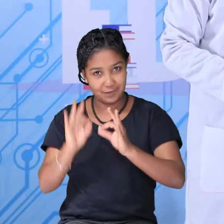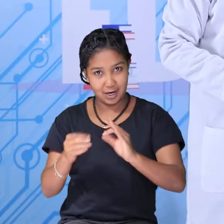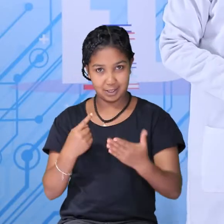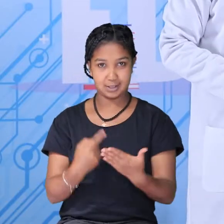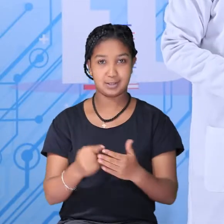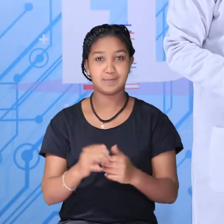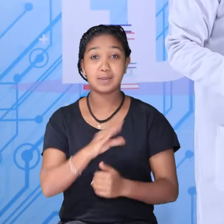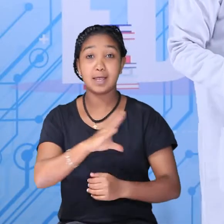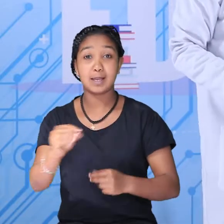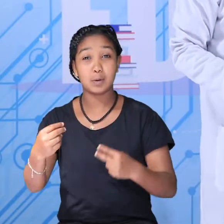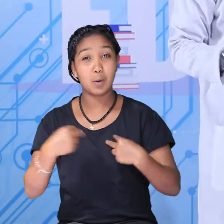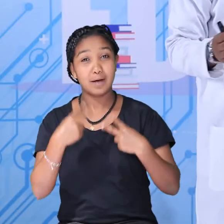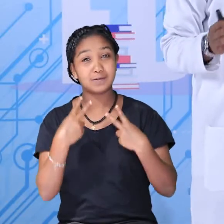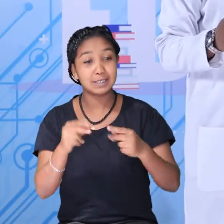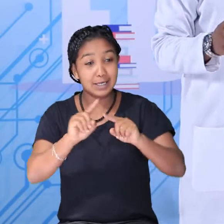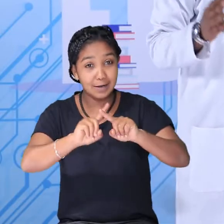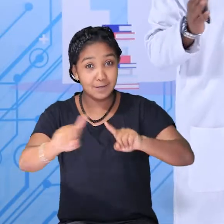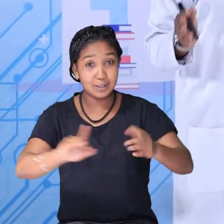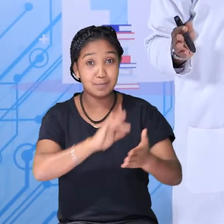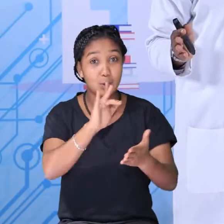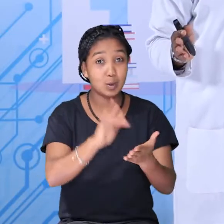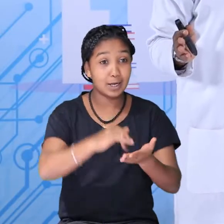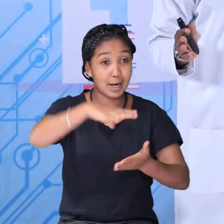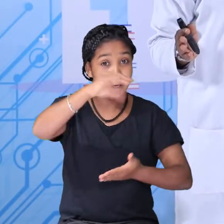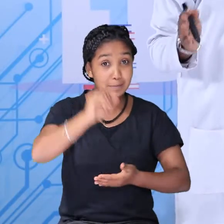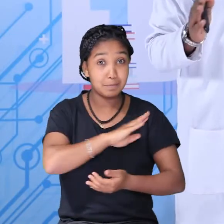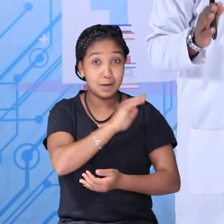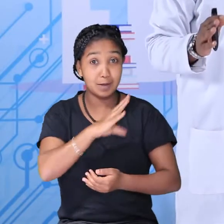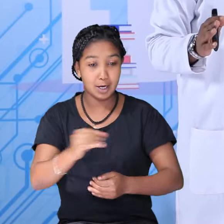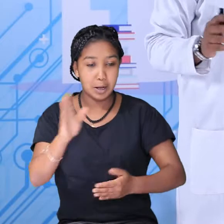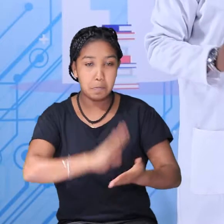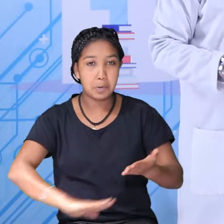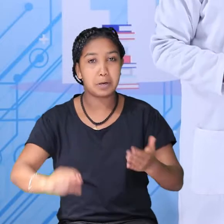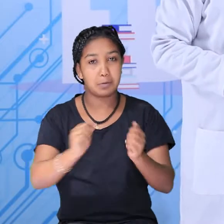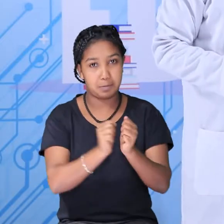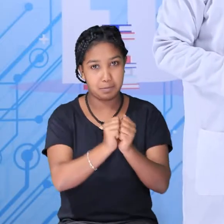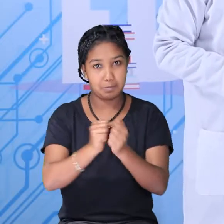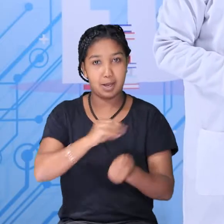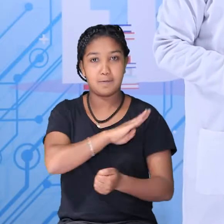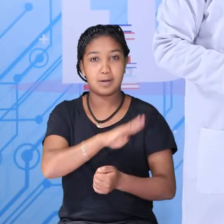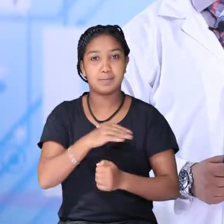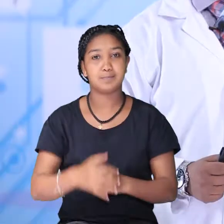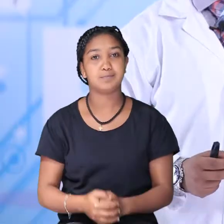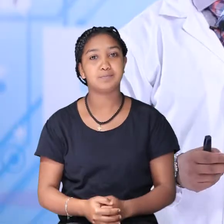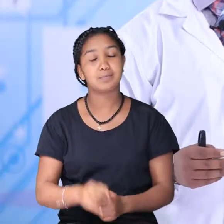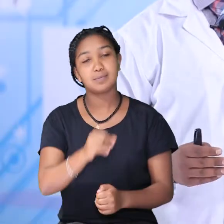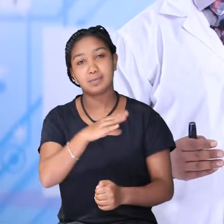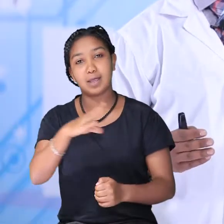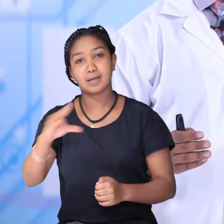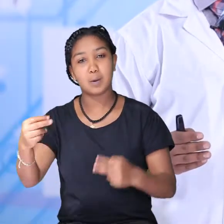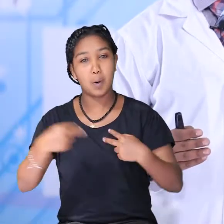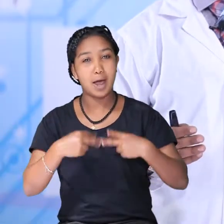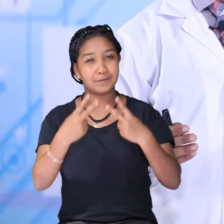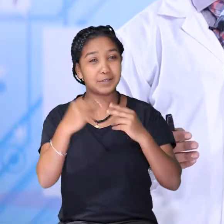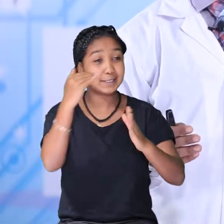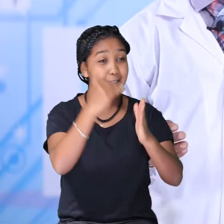it. And we have seen the difference between learned behavior and innate behavior. And we have